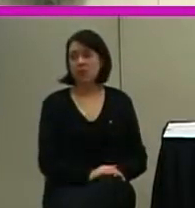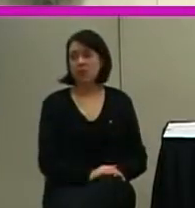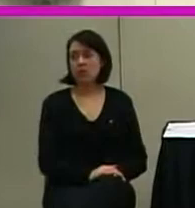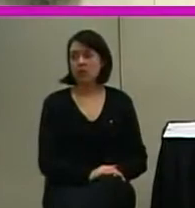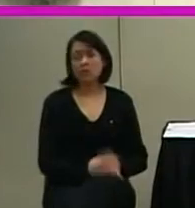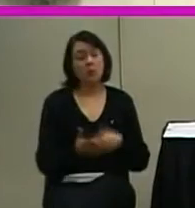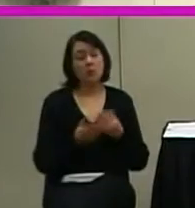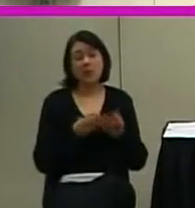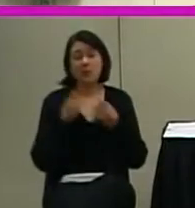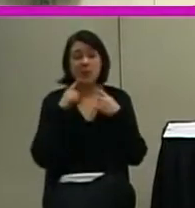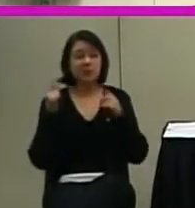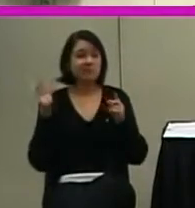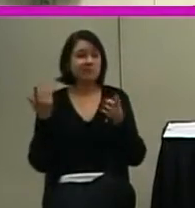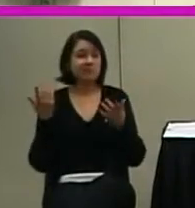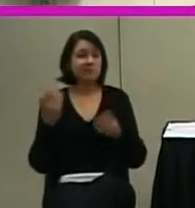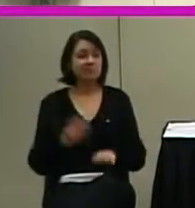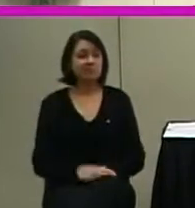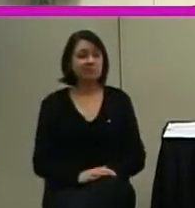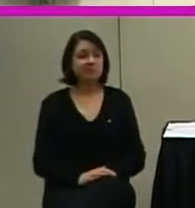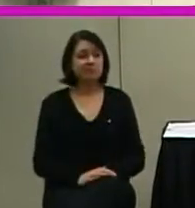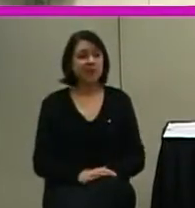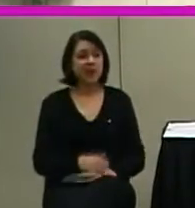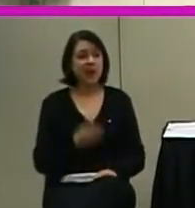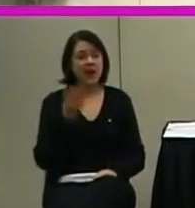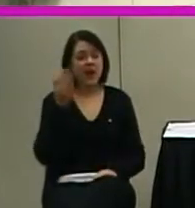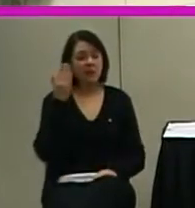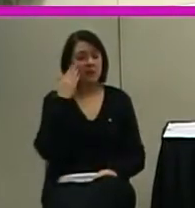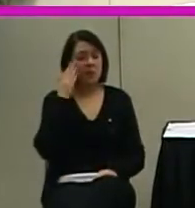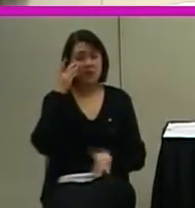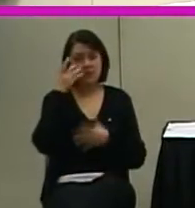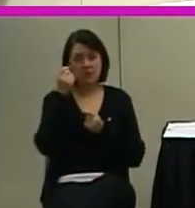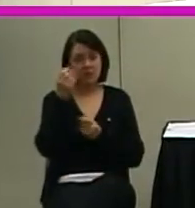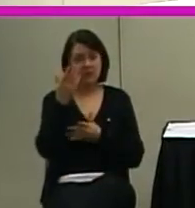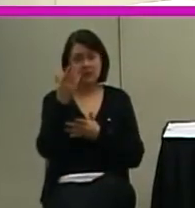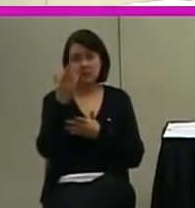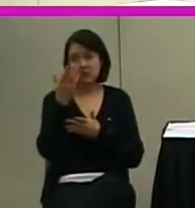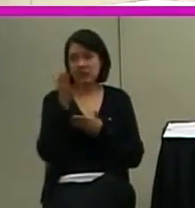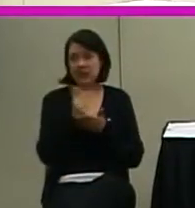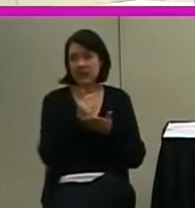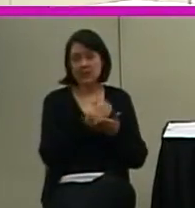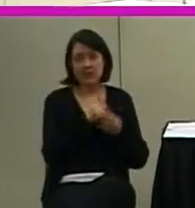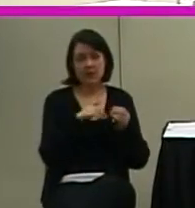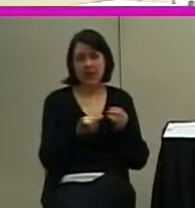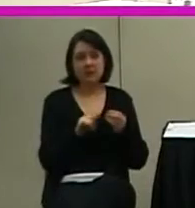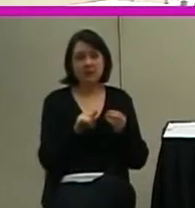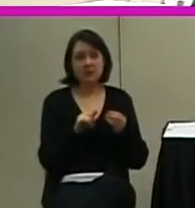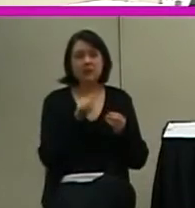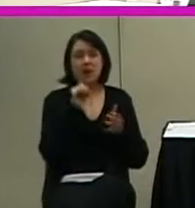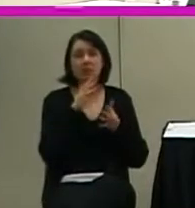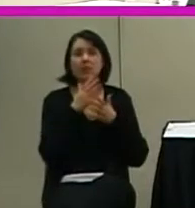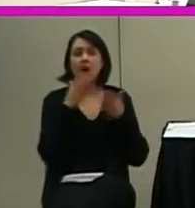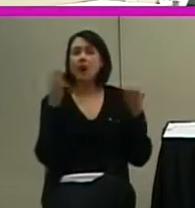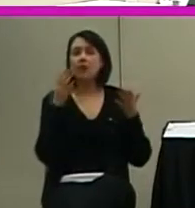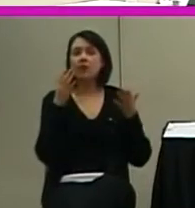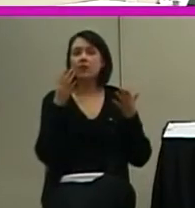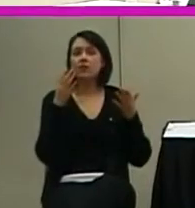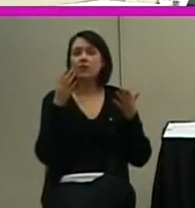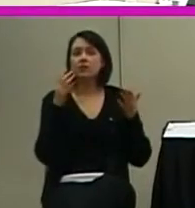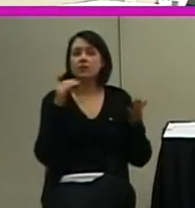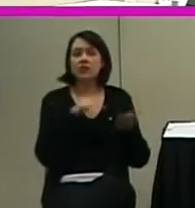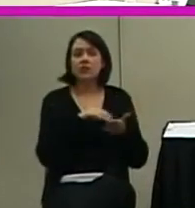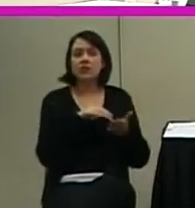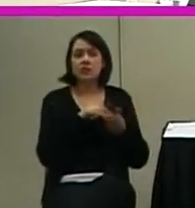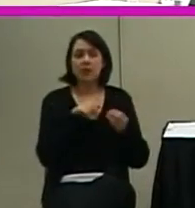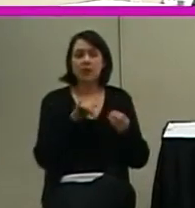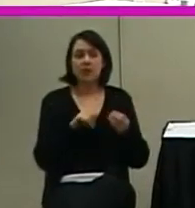whatever works. Yeah. And I don't know of any data either that looks at that question. So there isn't a whole ton there's probably less than a dozen studies total on